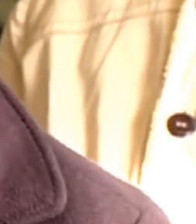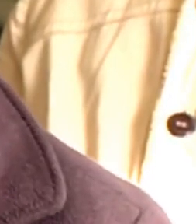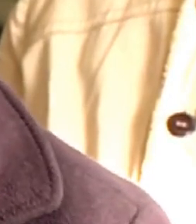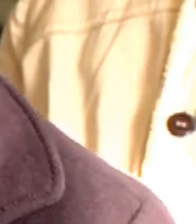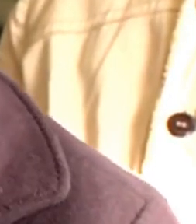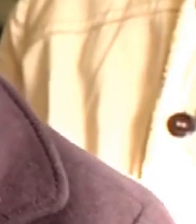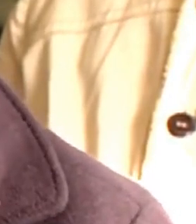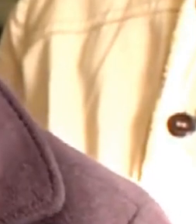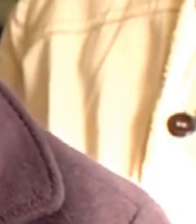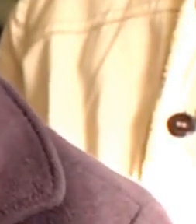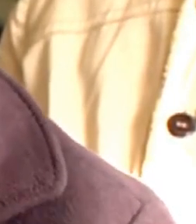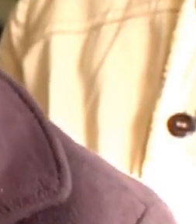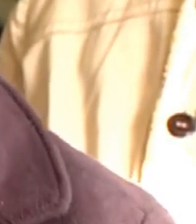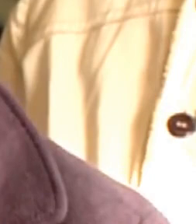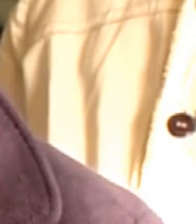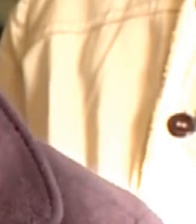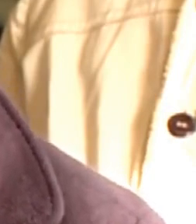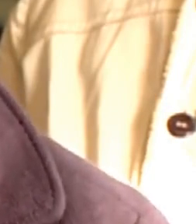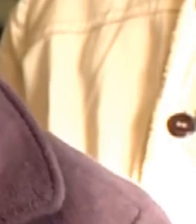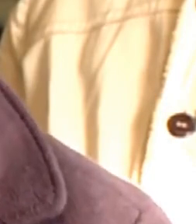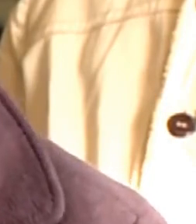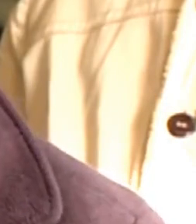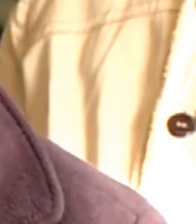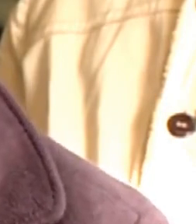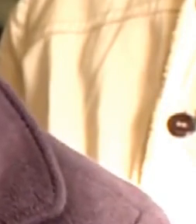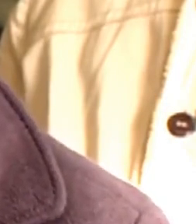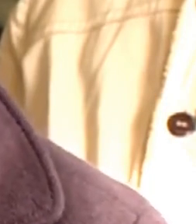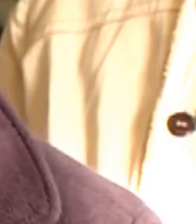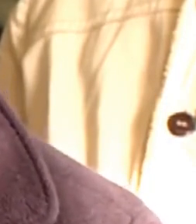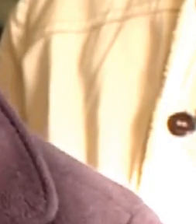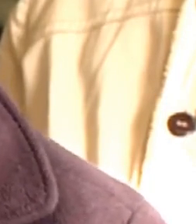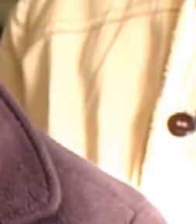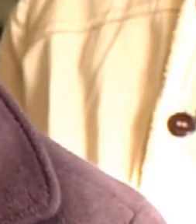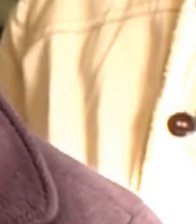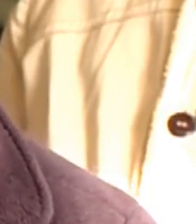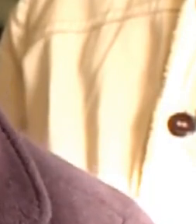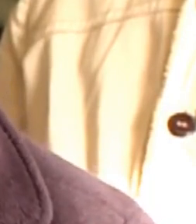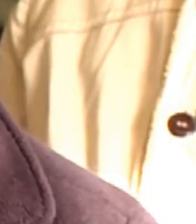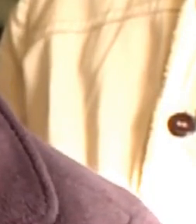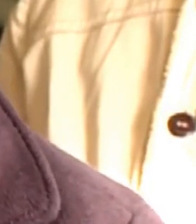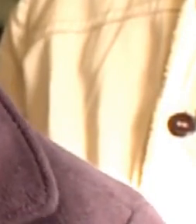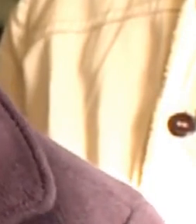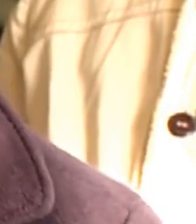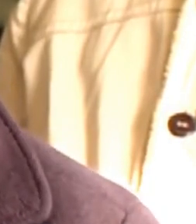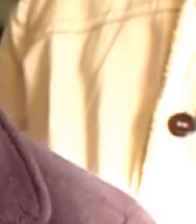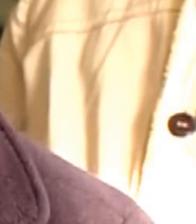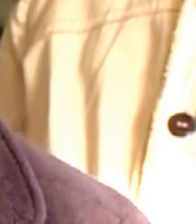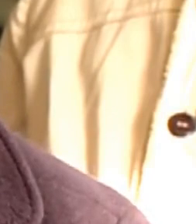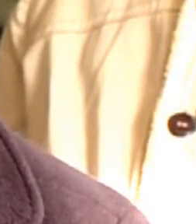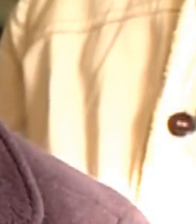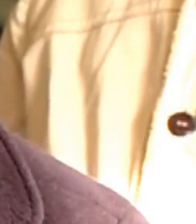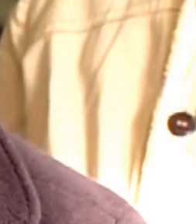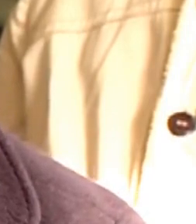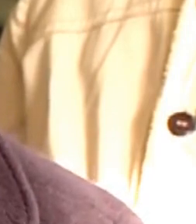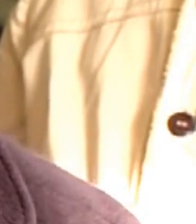asilaphi ngokokubi, silapha ngokokuhle, sinceda sona isizwe sabantu abamnyama. Siyacela